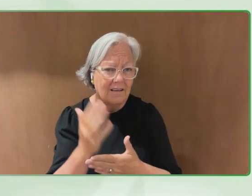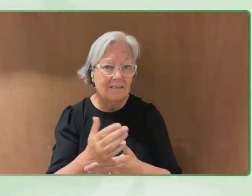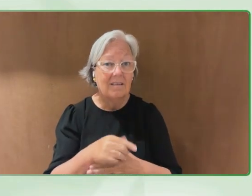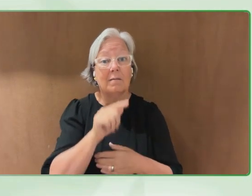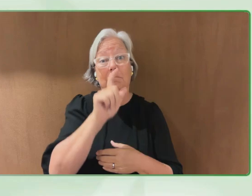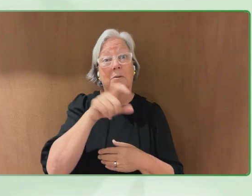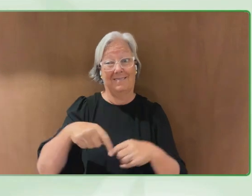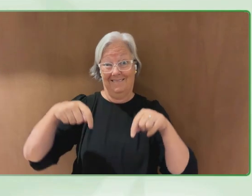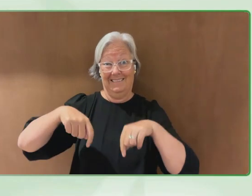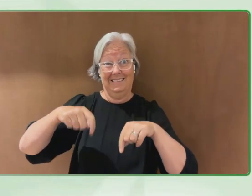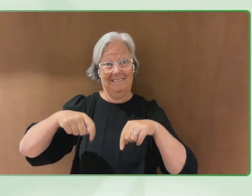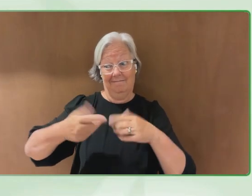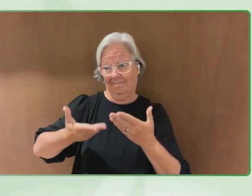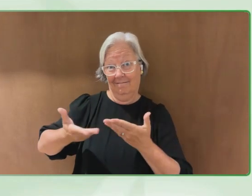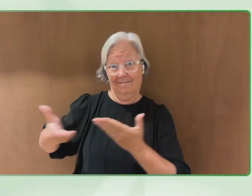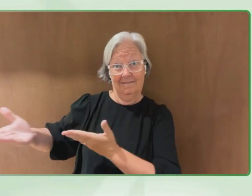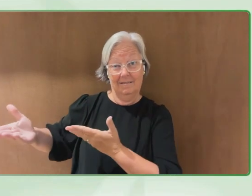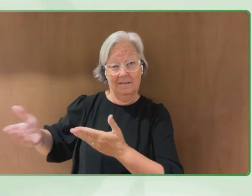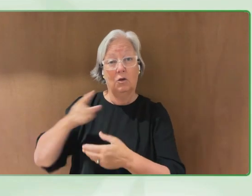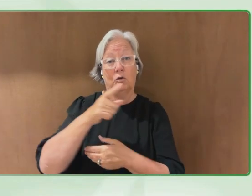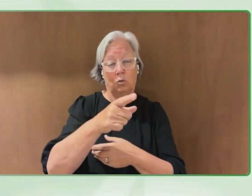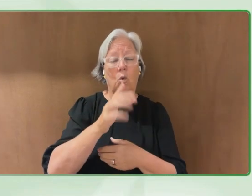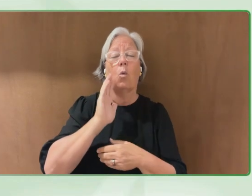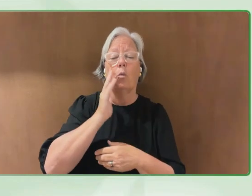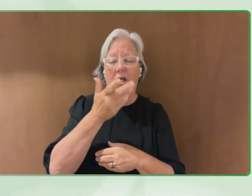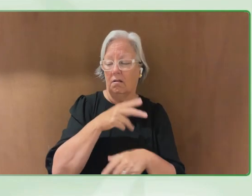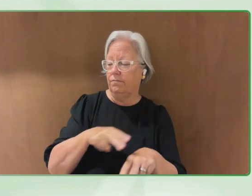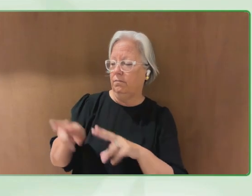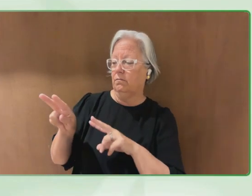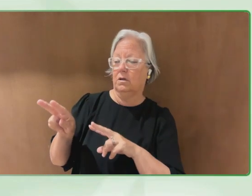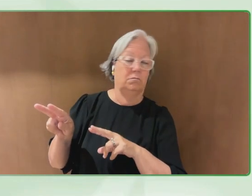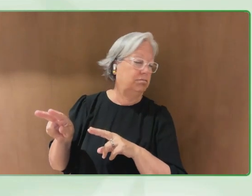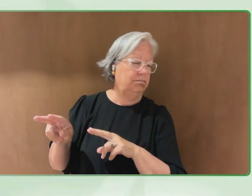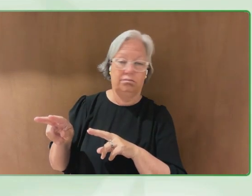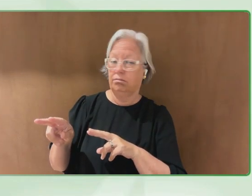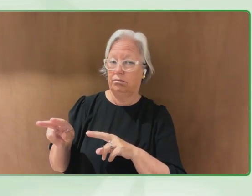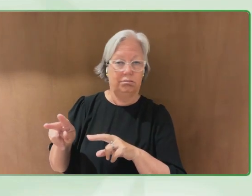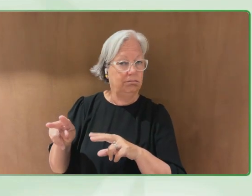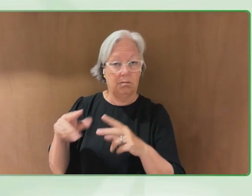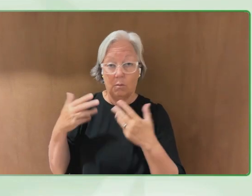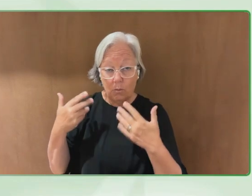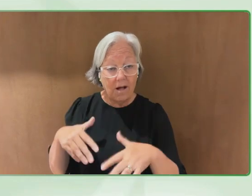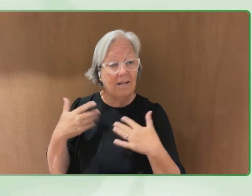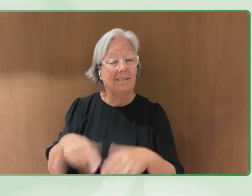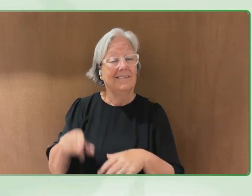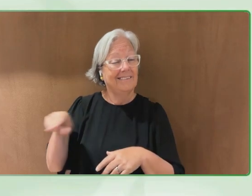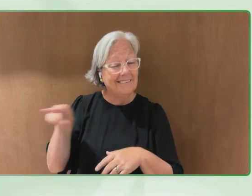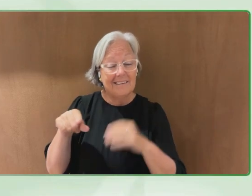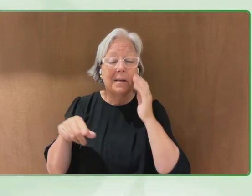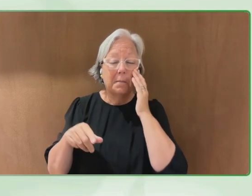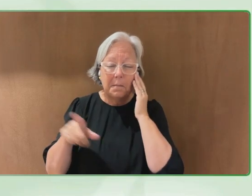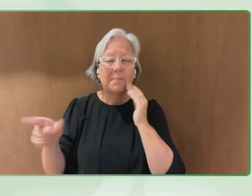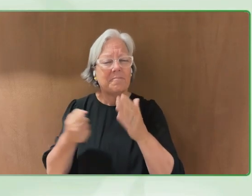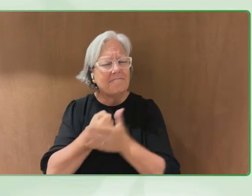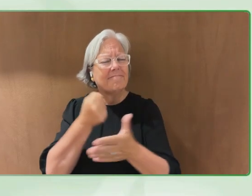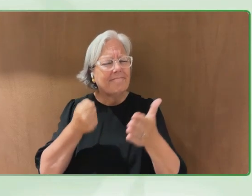with how innovative and how much of a change, how much of an impact we're creating day after day